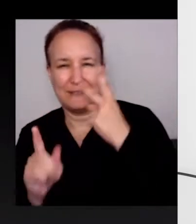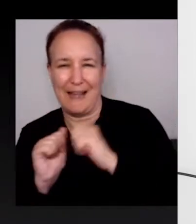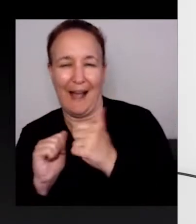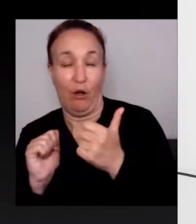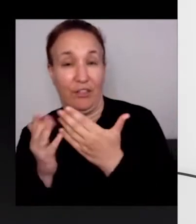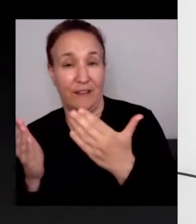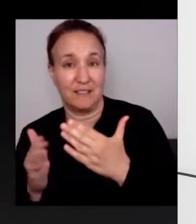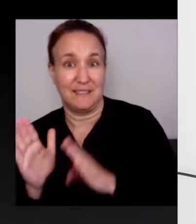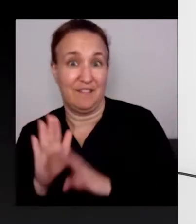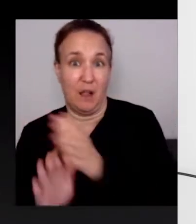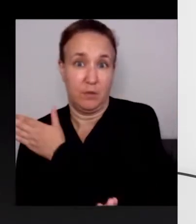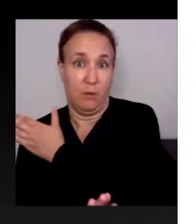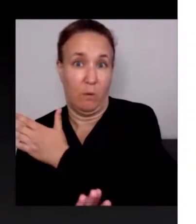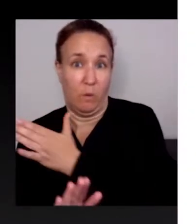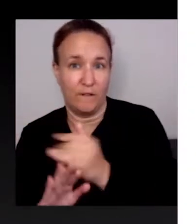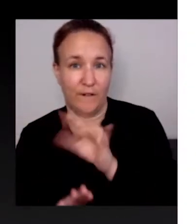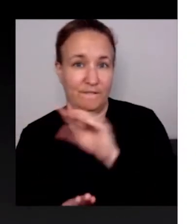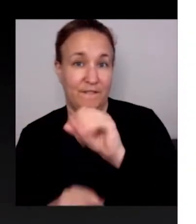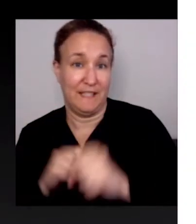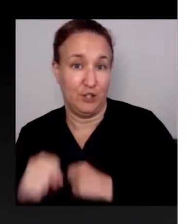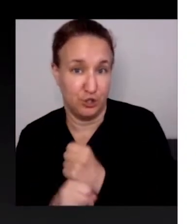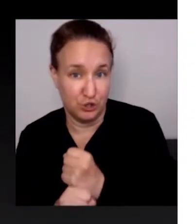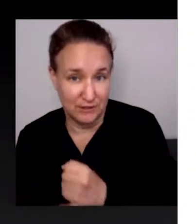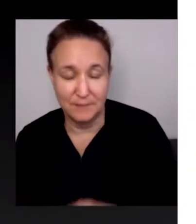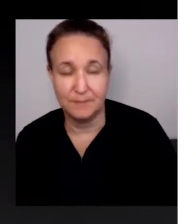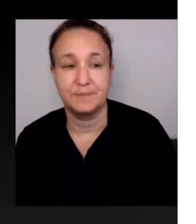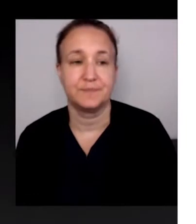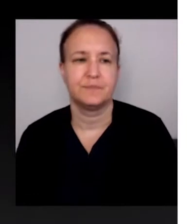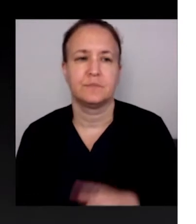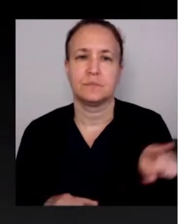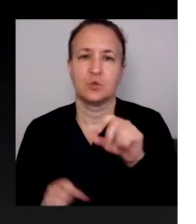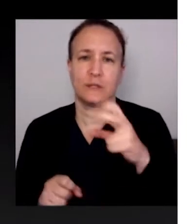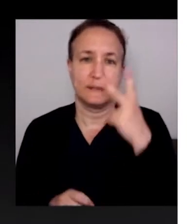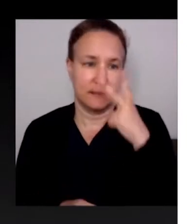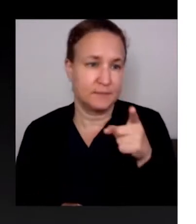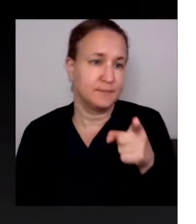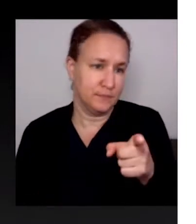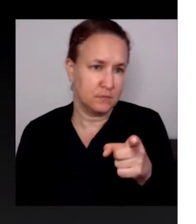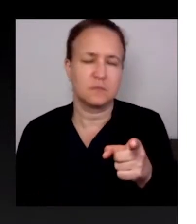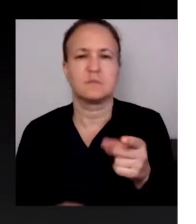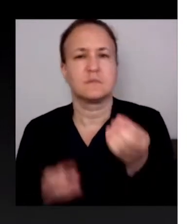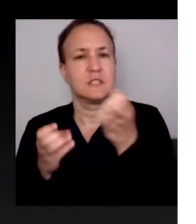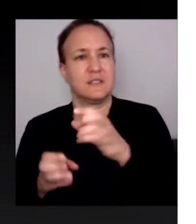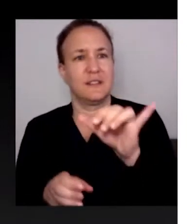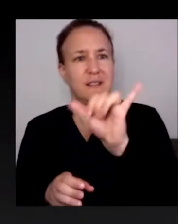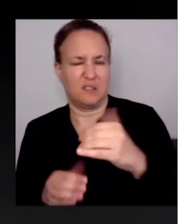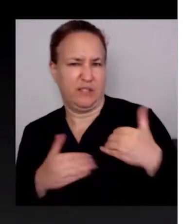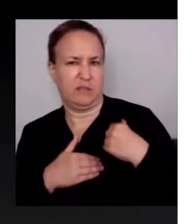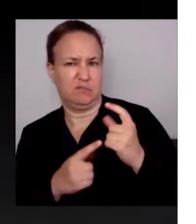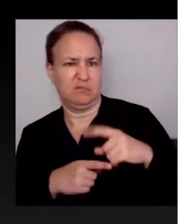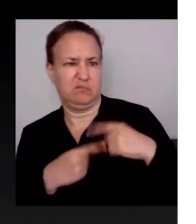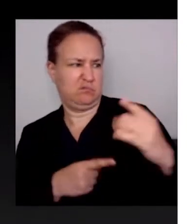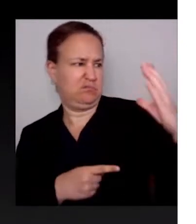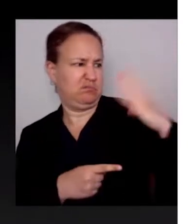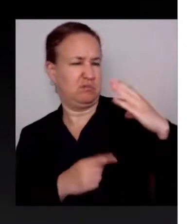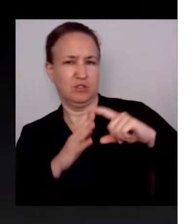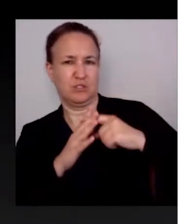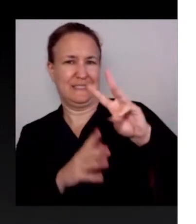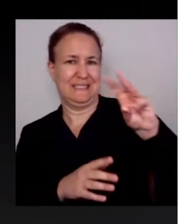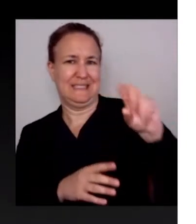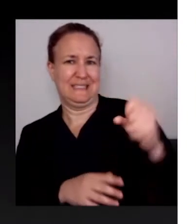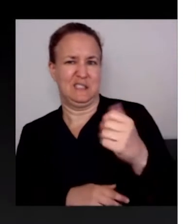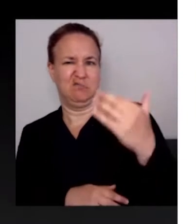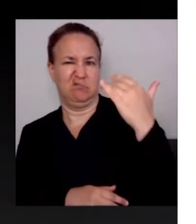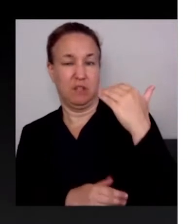50 years. As you can see, we've had devices like this as far back as the 60s, and probably